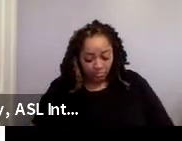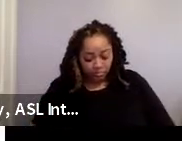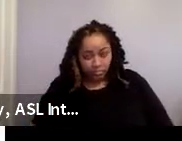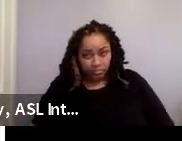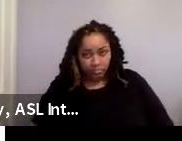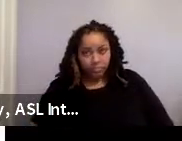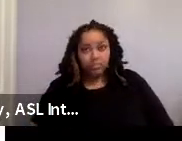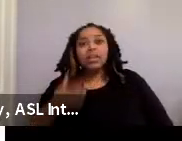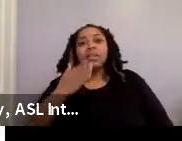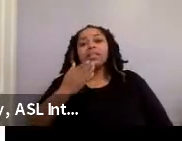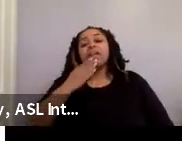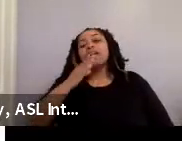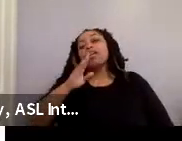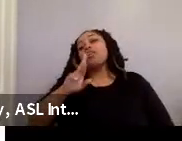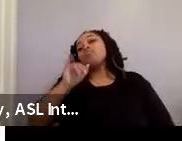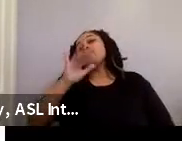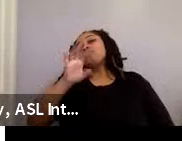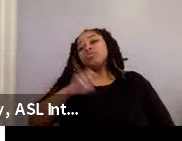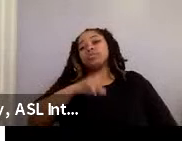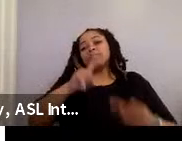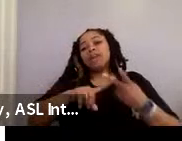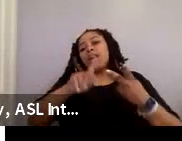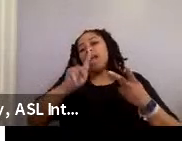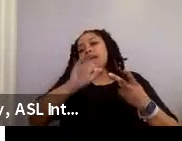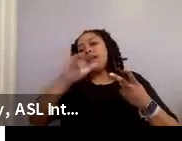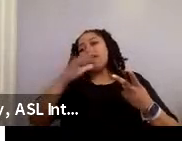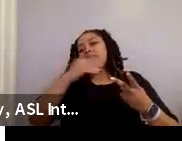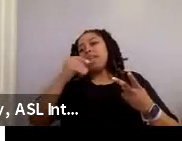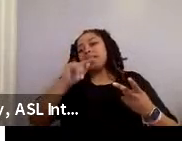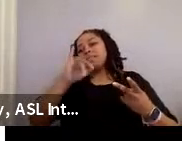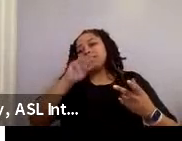Thanks, Bruce, Kathy, and Tim.